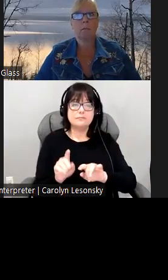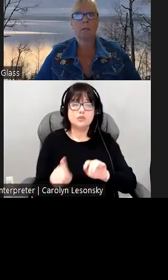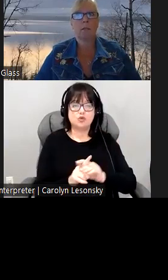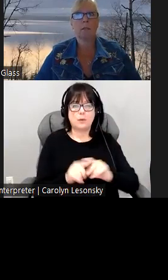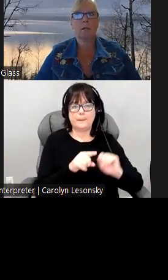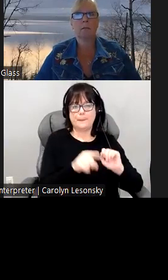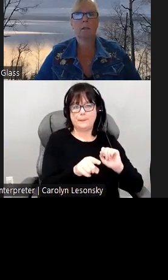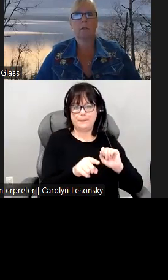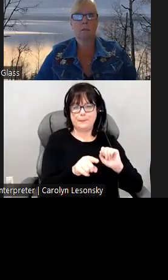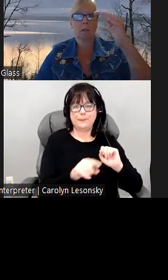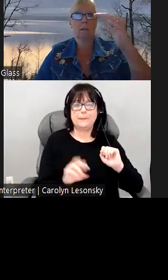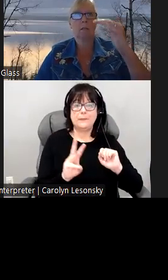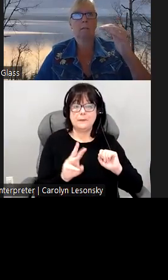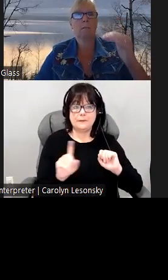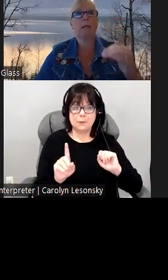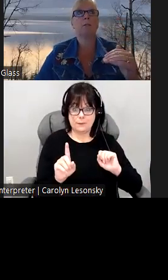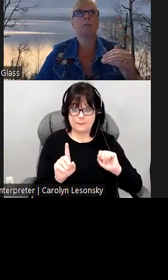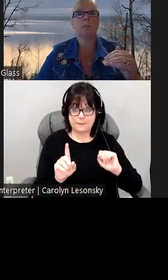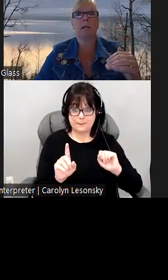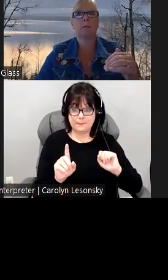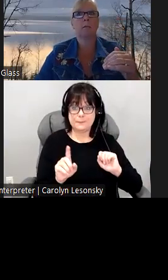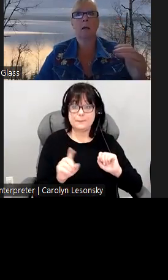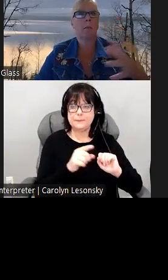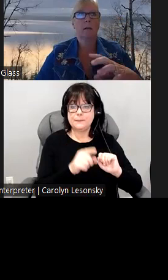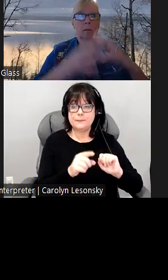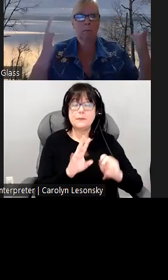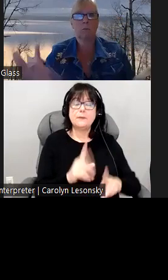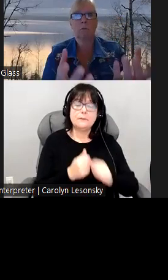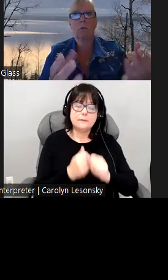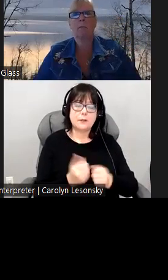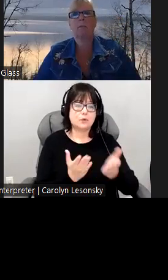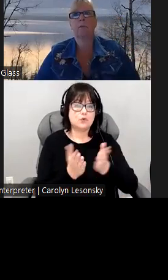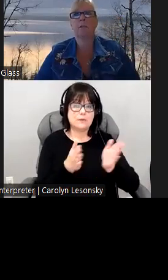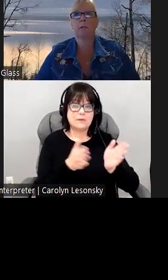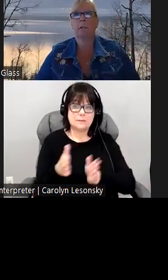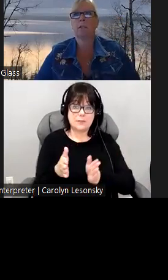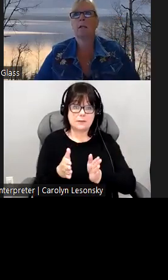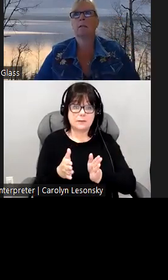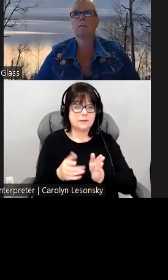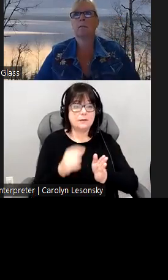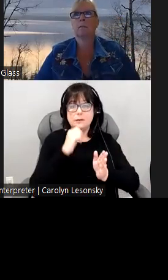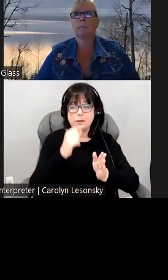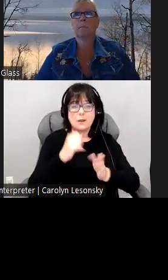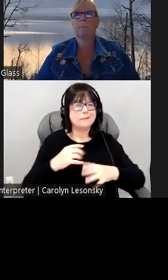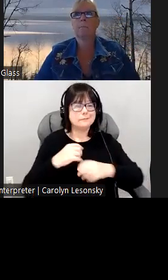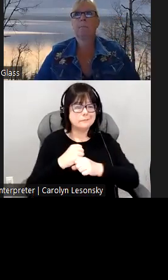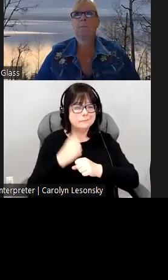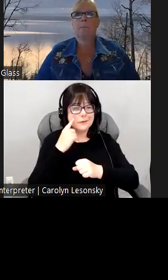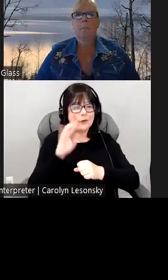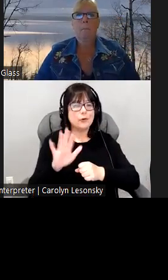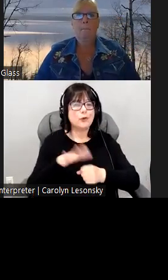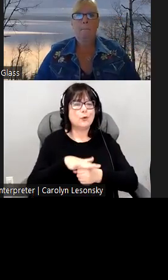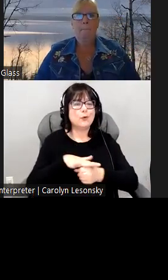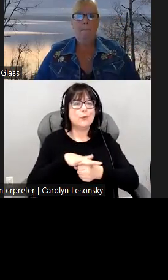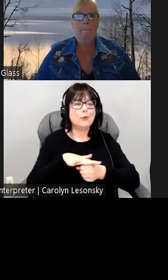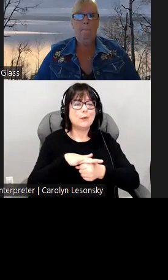it appears in Excel, because it's by service plan, not by rolled up for your site.